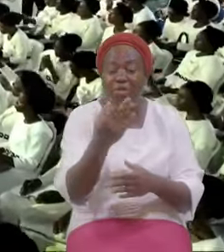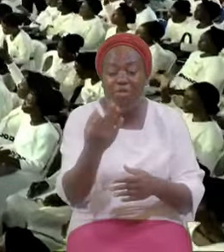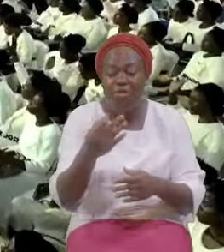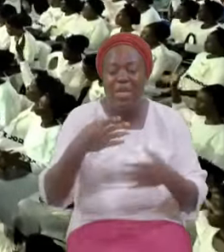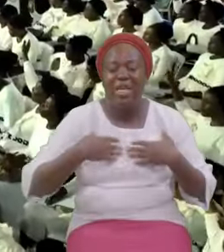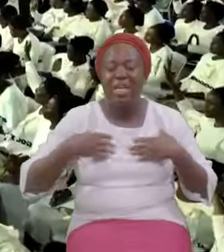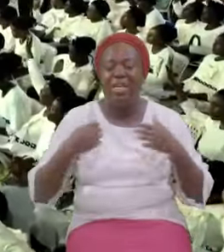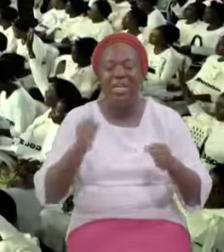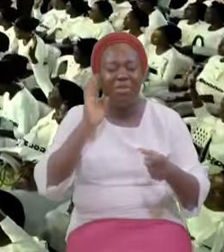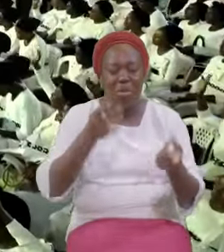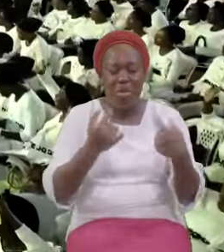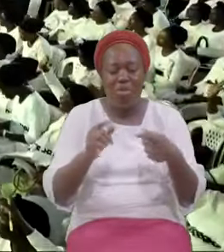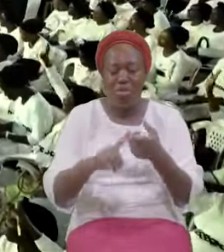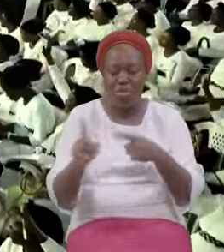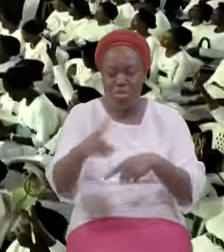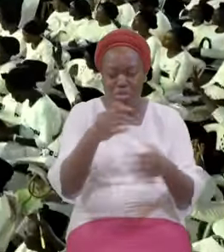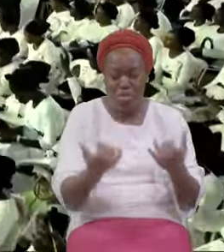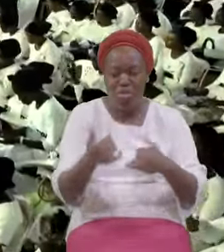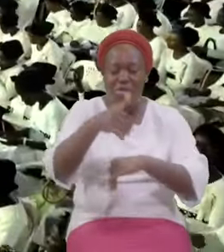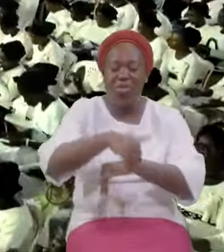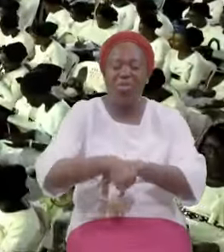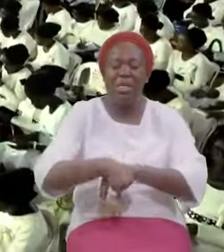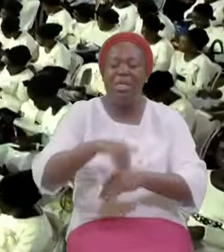you tonight. Look at Matthew chapter